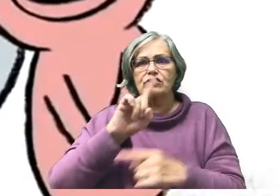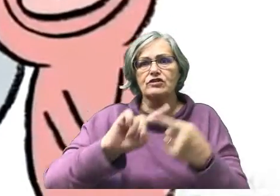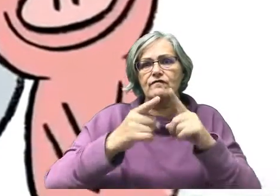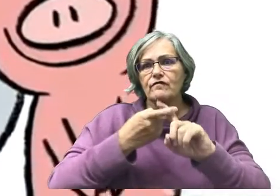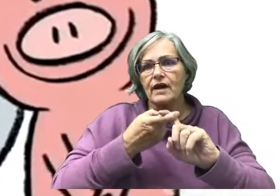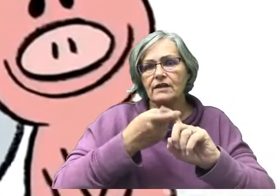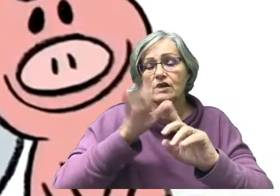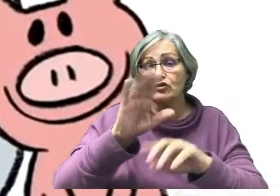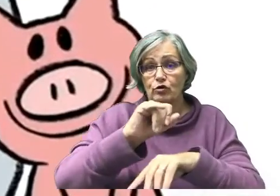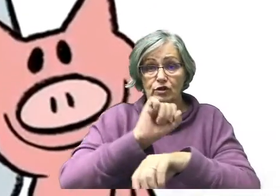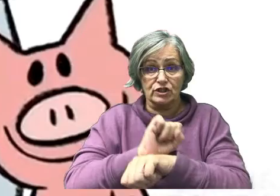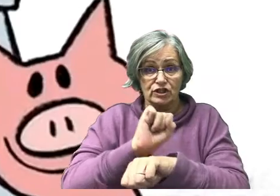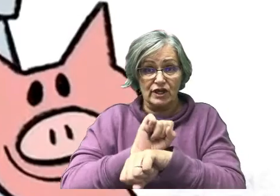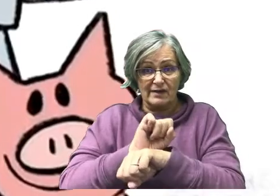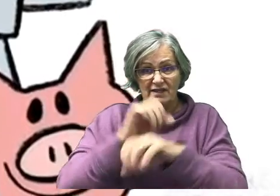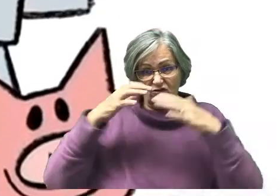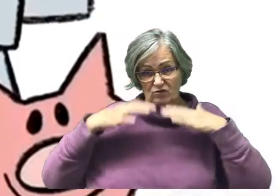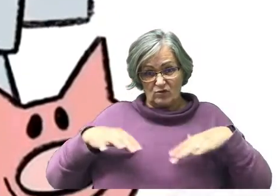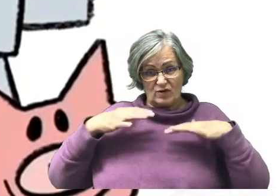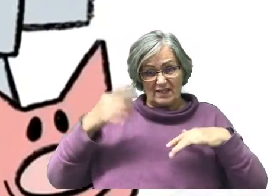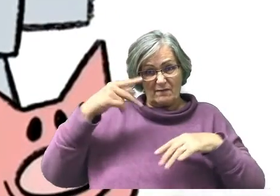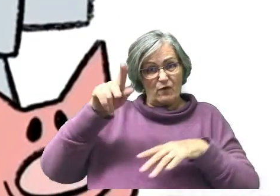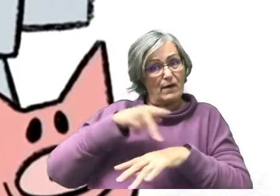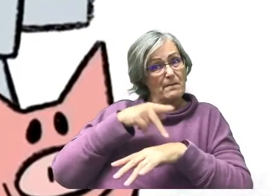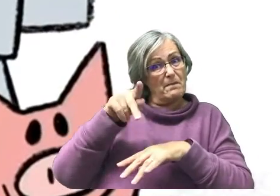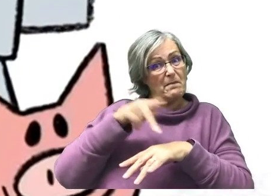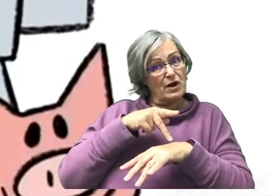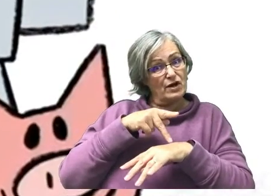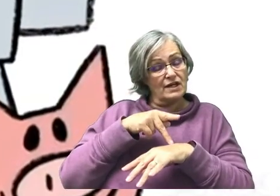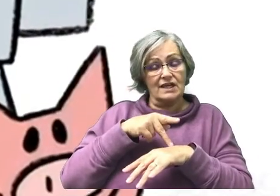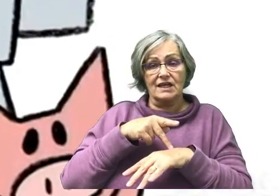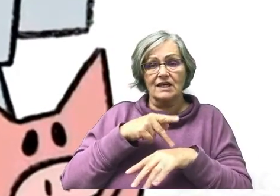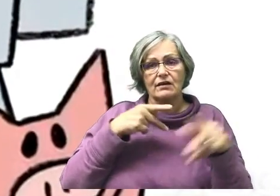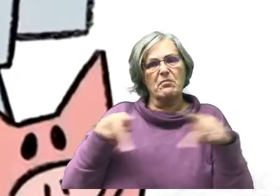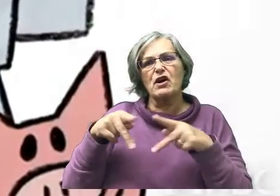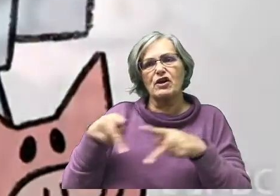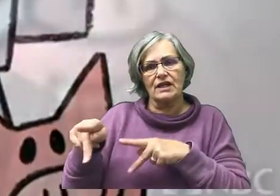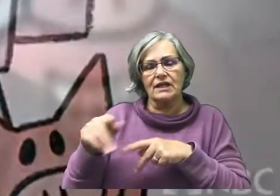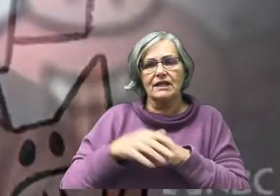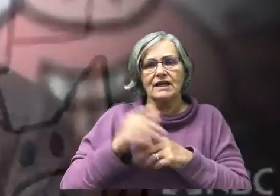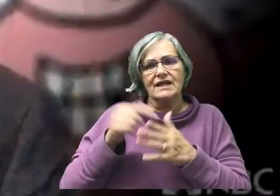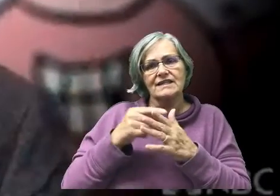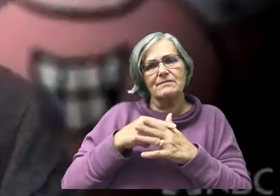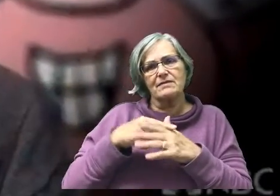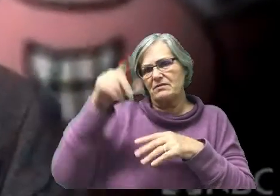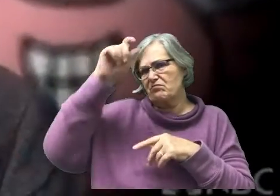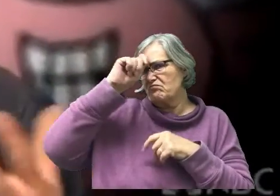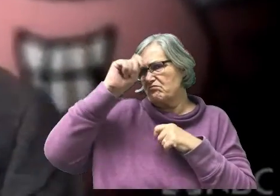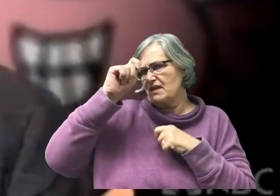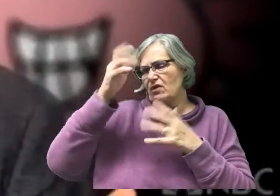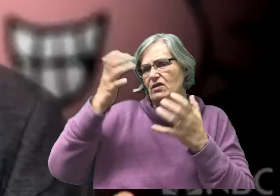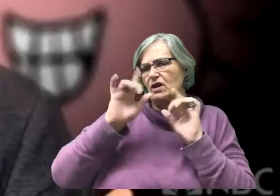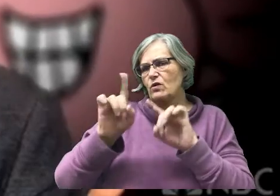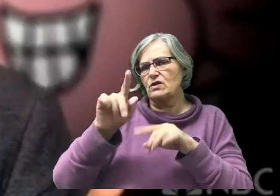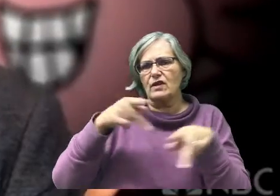being a friend and your job is to get them dressed for a party. And so sometimes you put them in a baseball uniform and they don't want